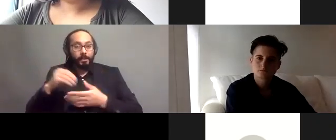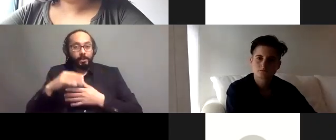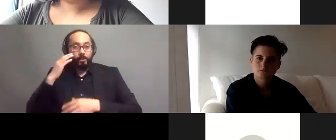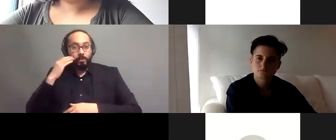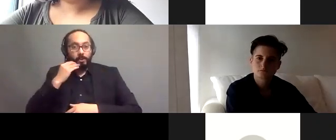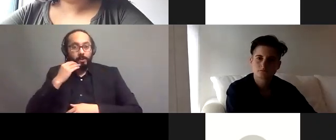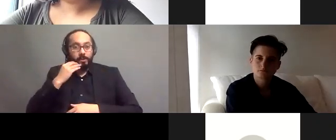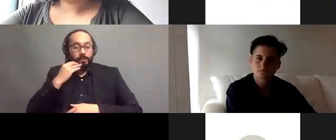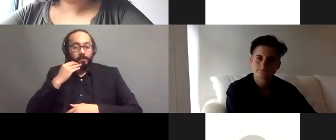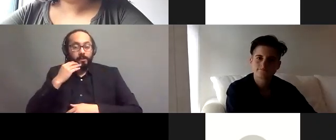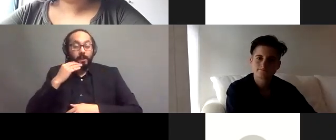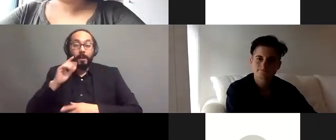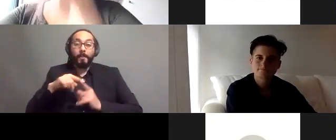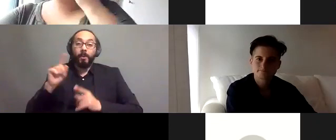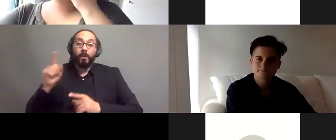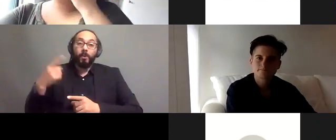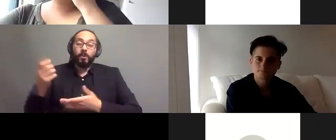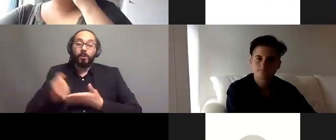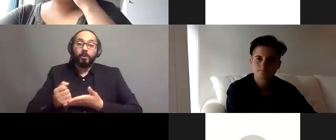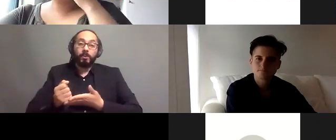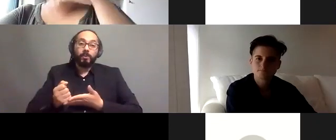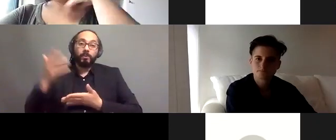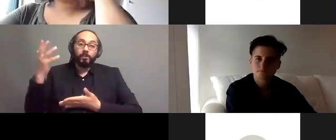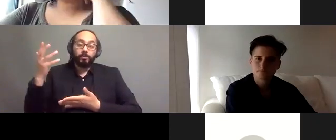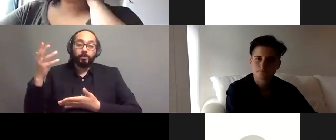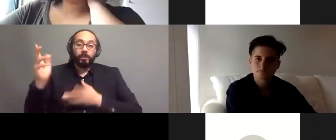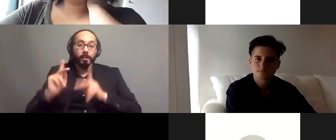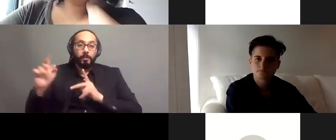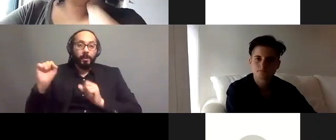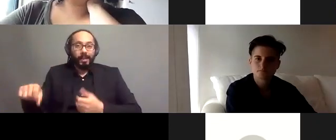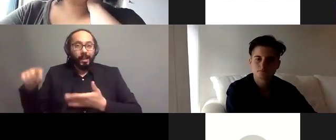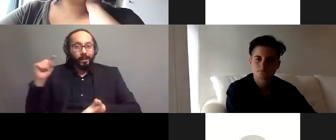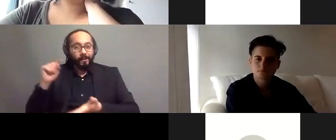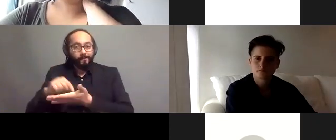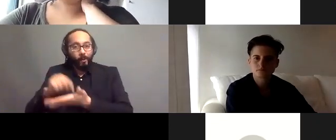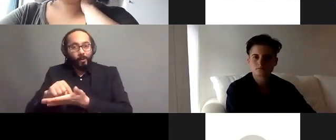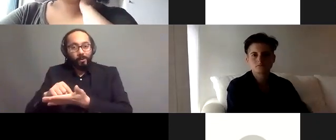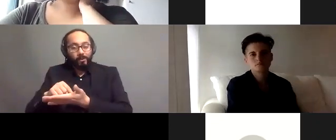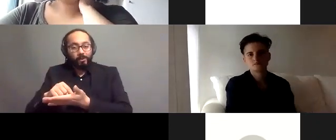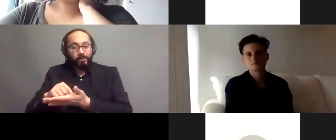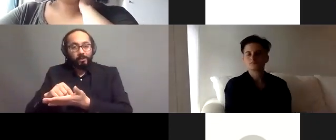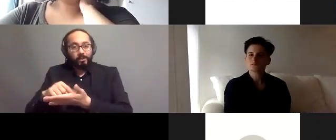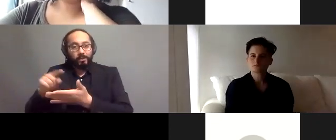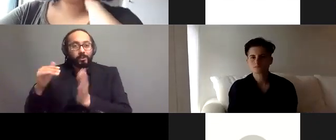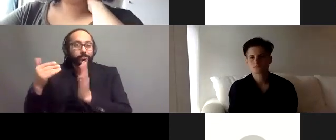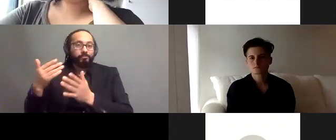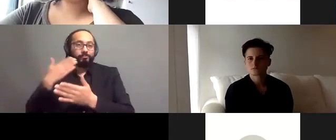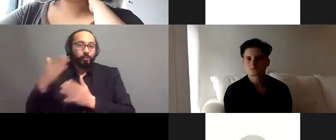can afford family doctors. Whereas that's one thing that I've found out by living here,